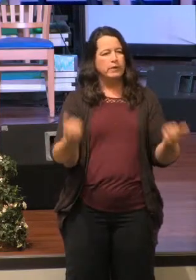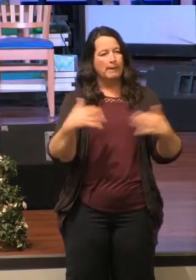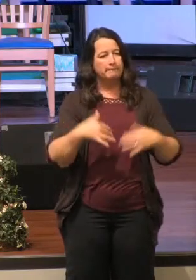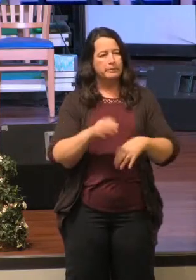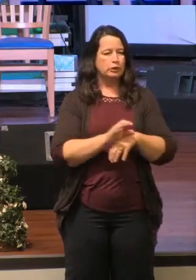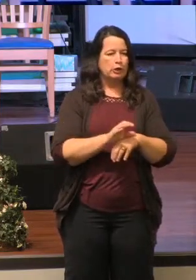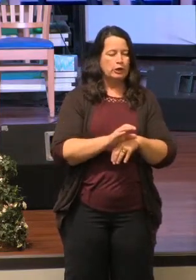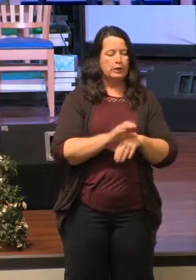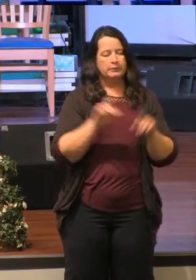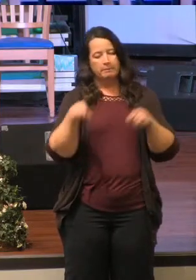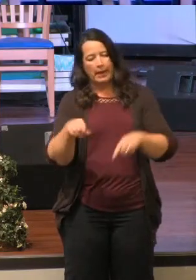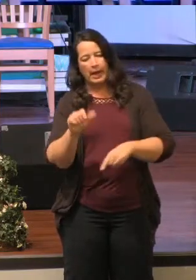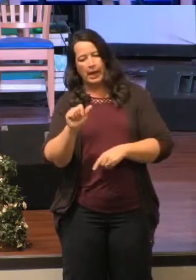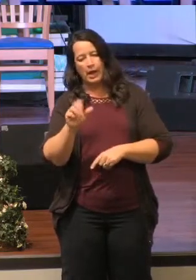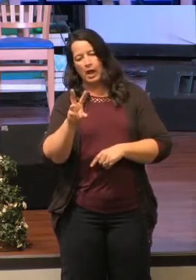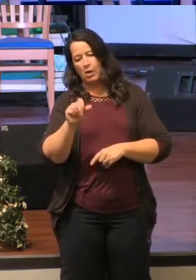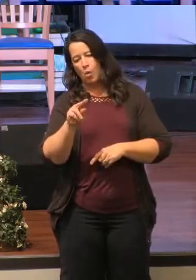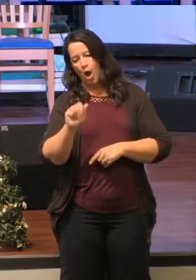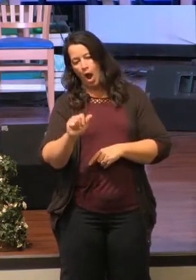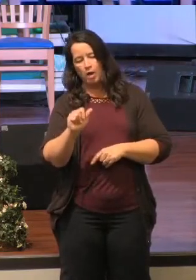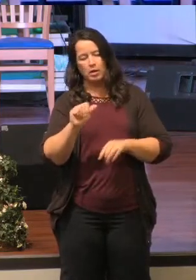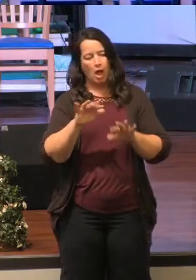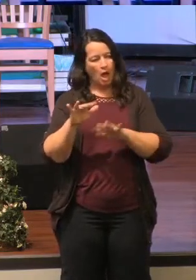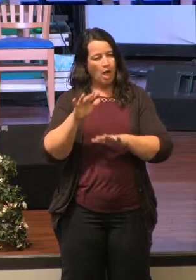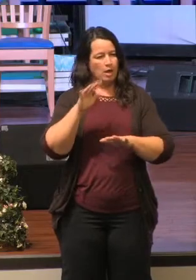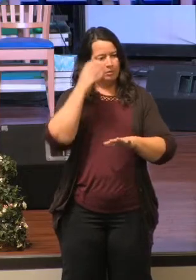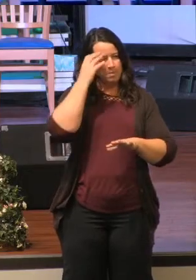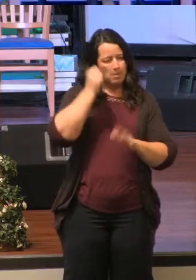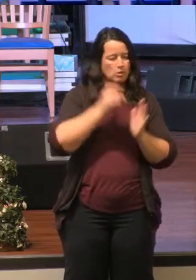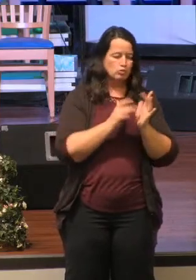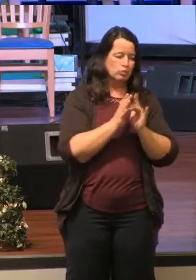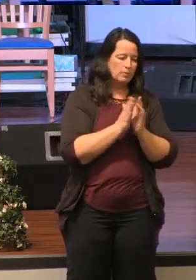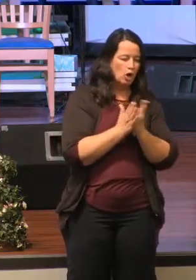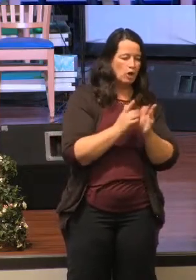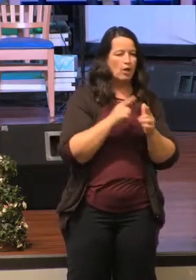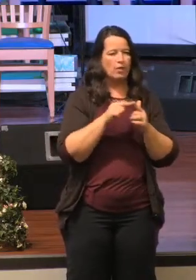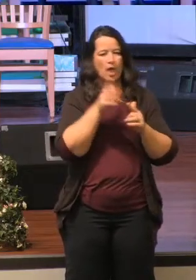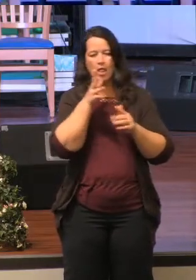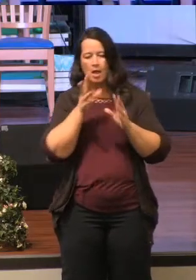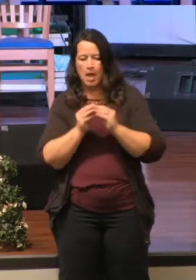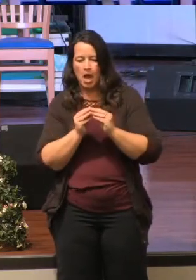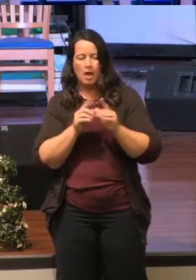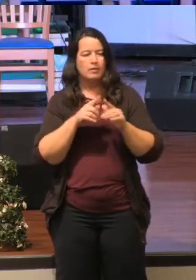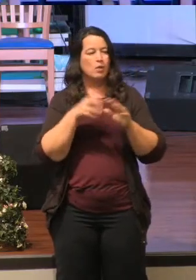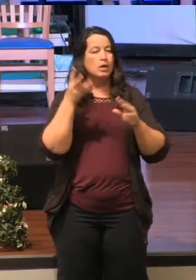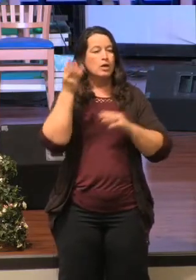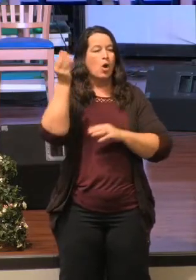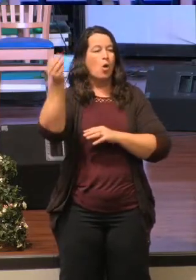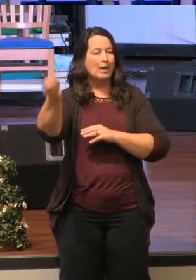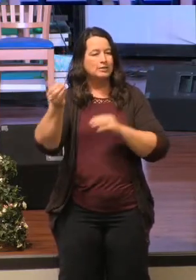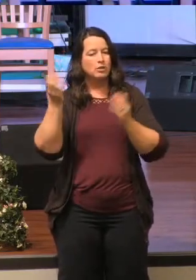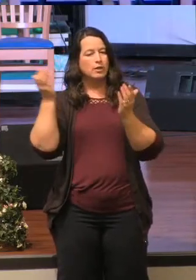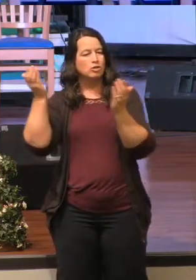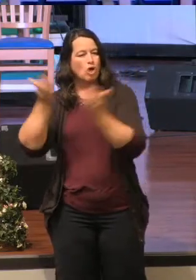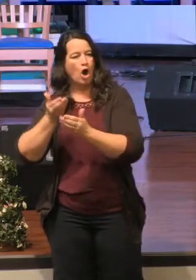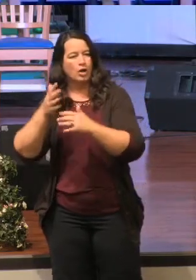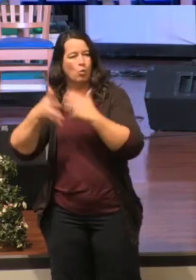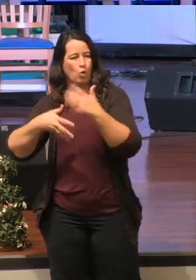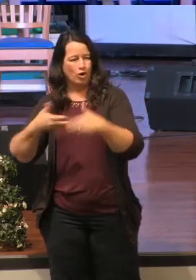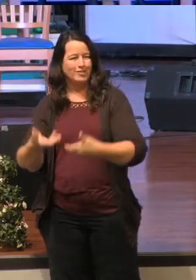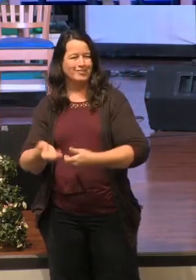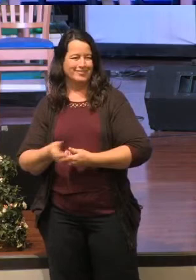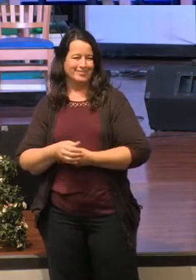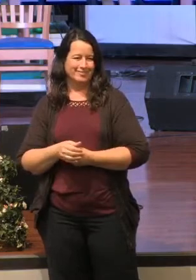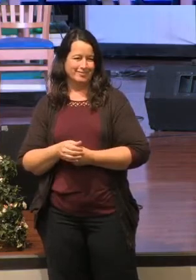come back for Awana. We memorize. We gather for ladies' Bible studies for men. And then what do? We go out into the darkness. And